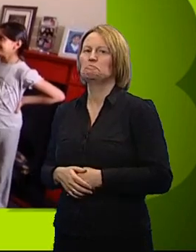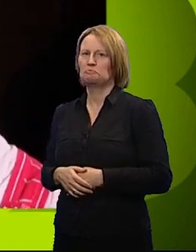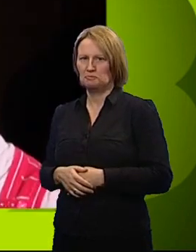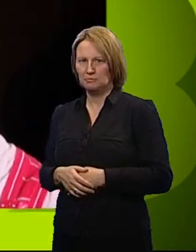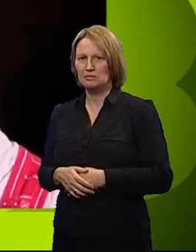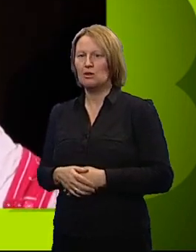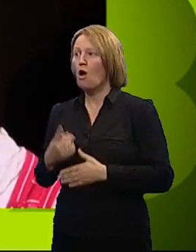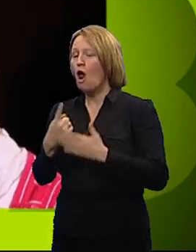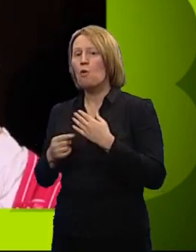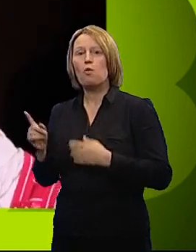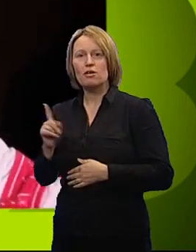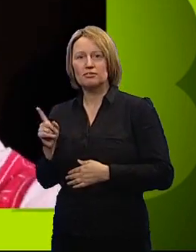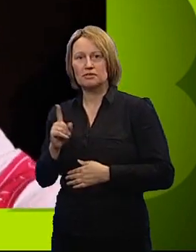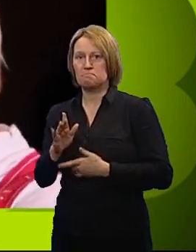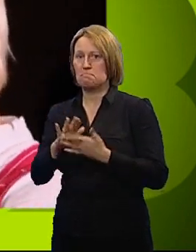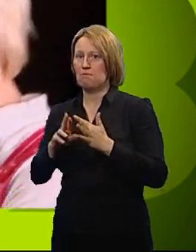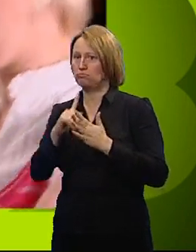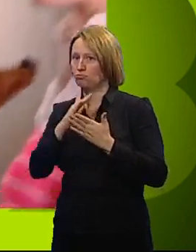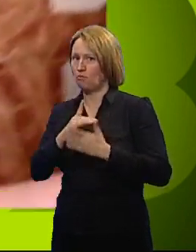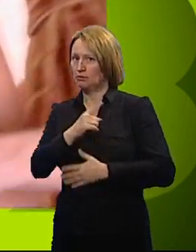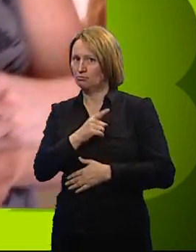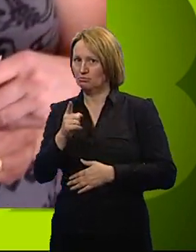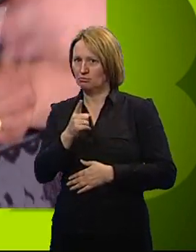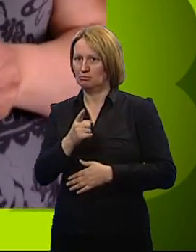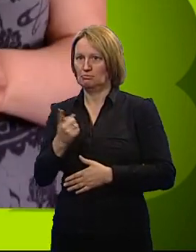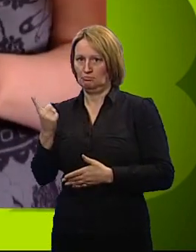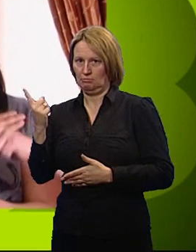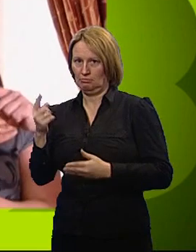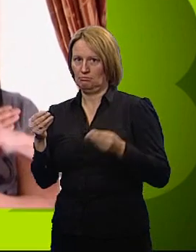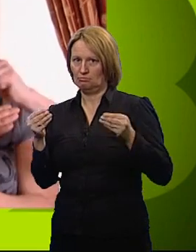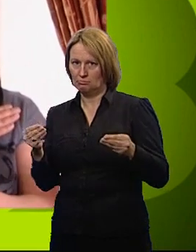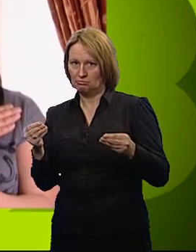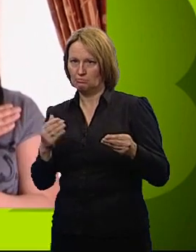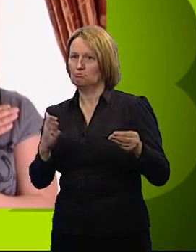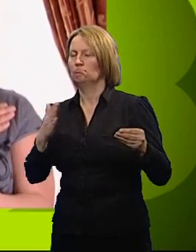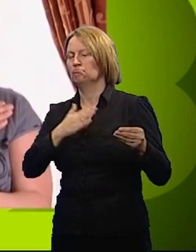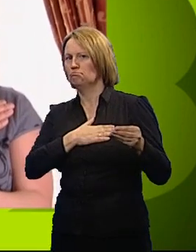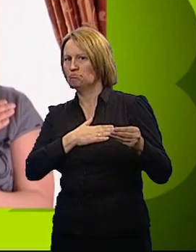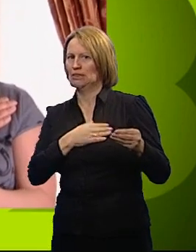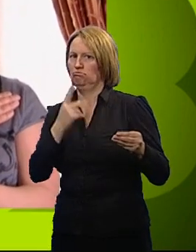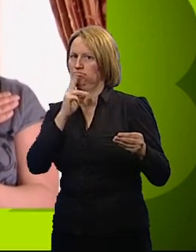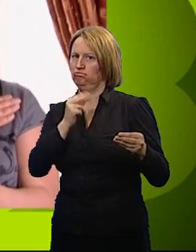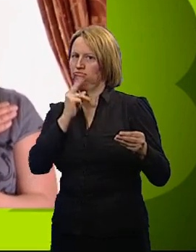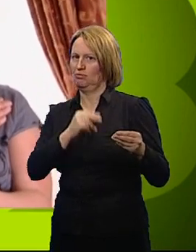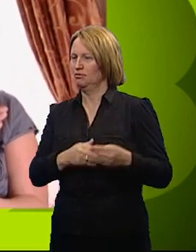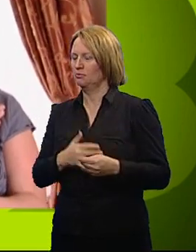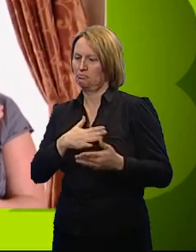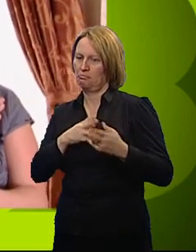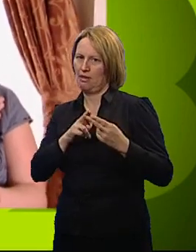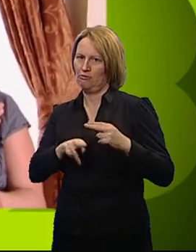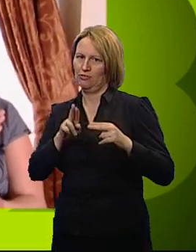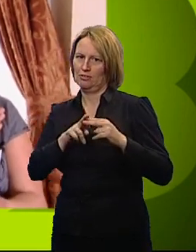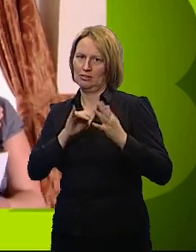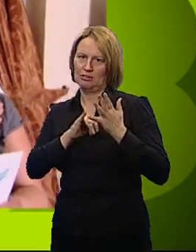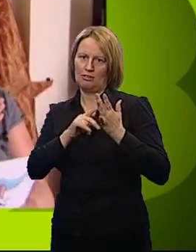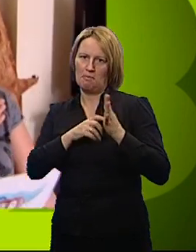way to do it. It's the parent promise. Can you please put your hands on hearts and read that out loud and proud? We the parents